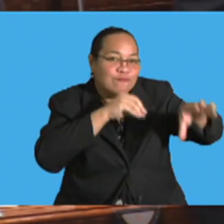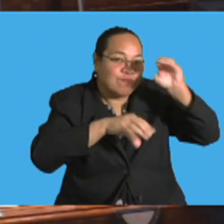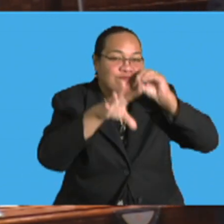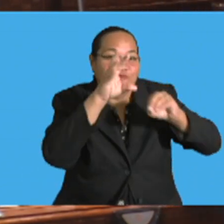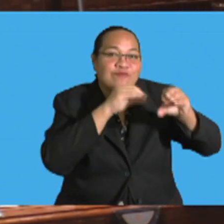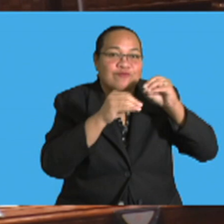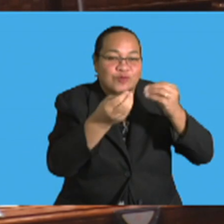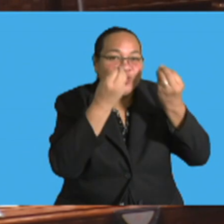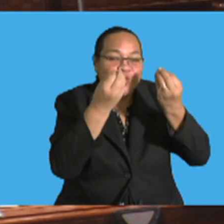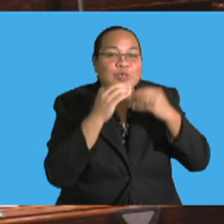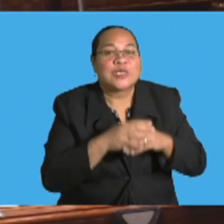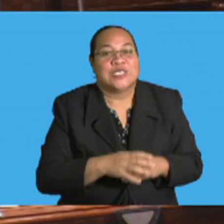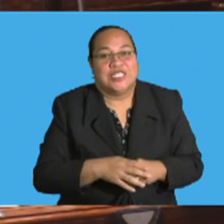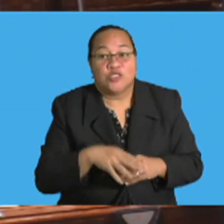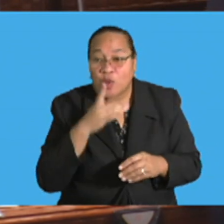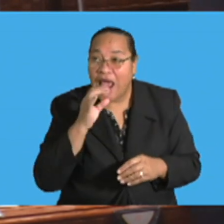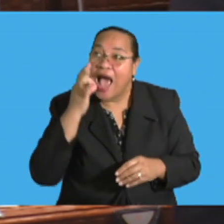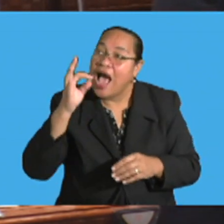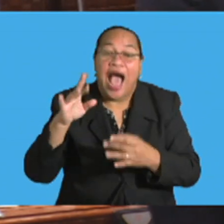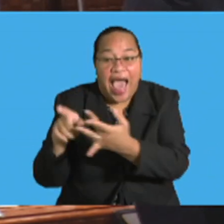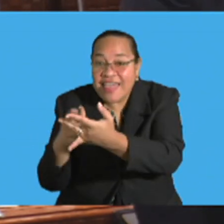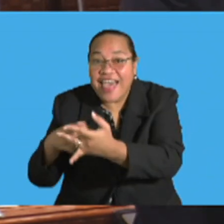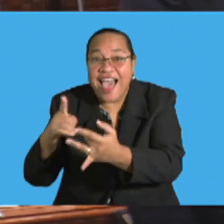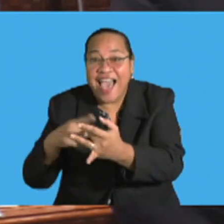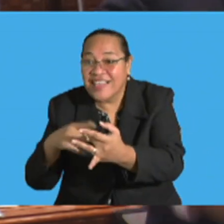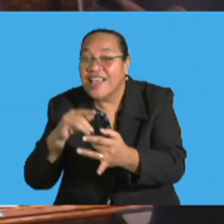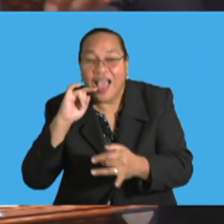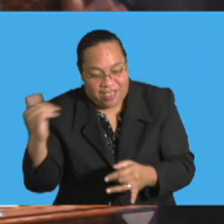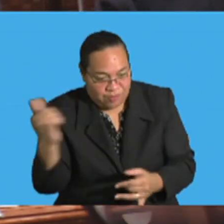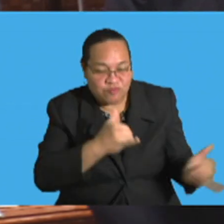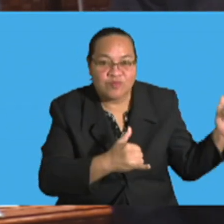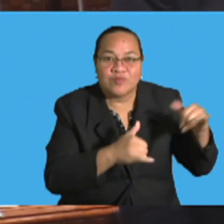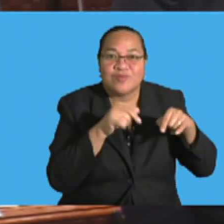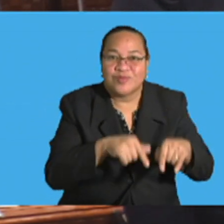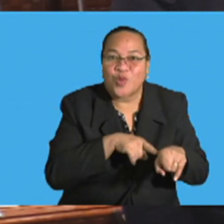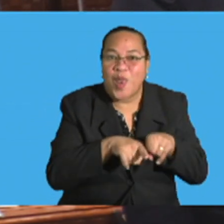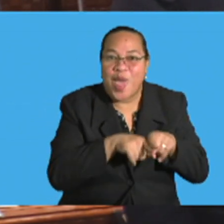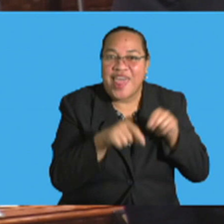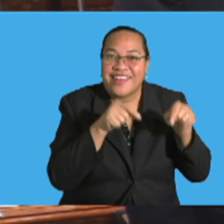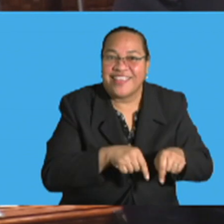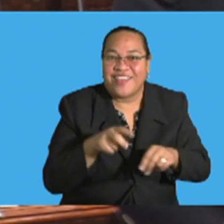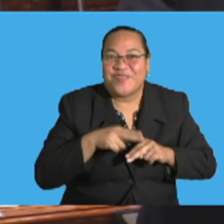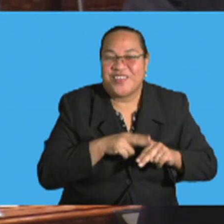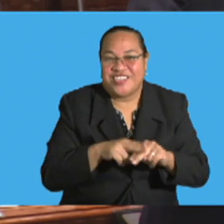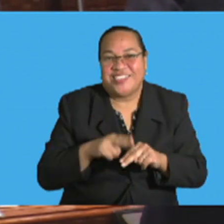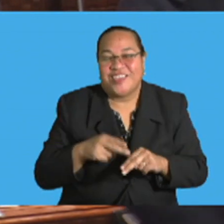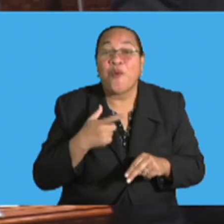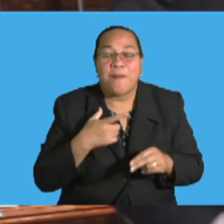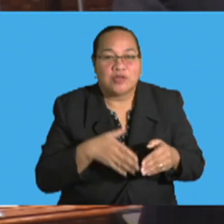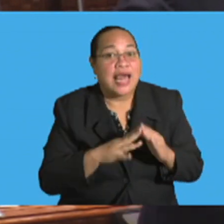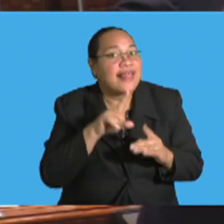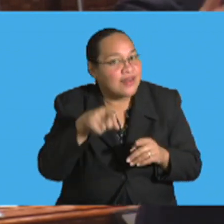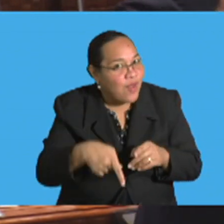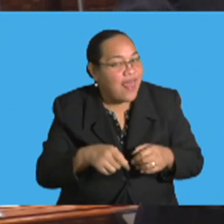also, we'll be getting pilots from other countries to come and do the simulation training in Fiji. Generates revenue for us. This is called strategic thinking,